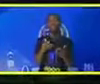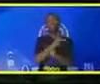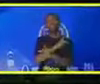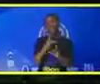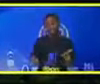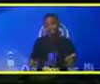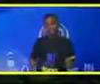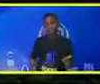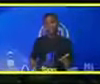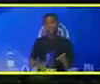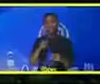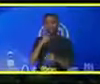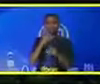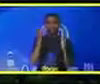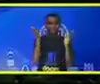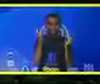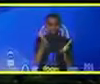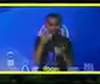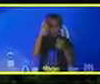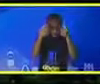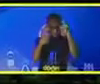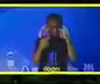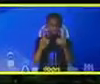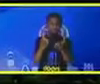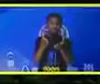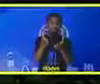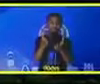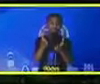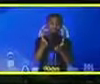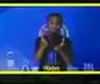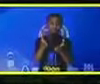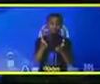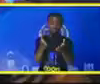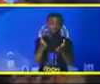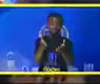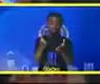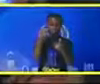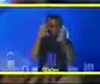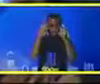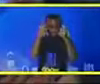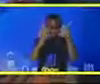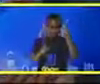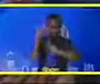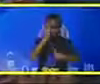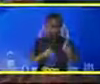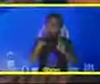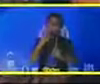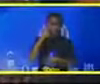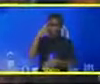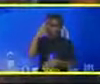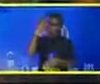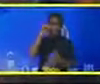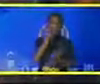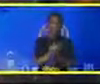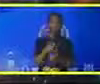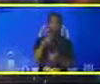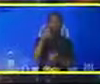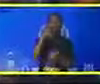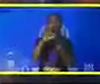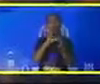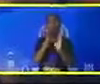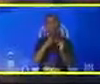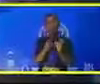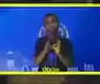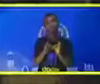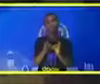whose dreams you are interpreting. When God wants to help you, there are kings that he will put. Believe me, this is